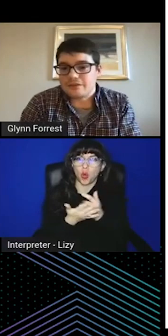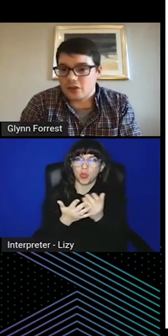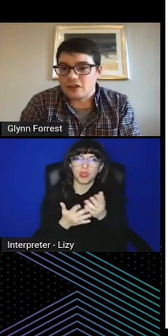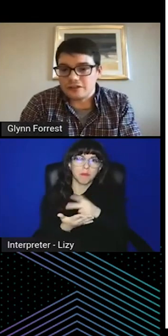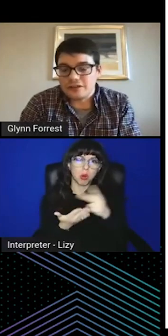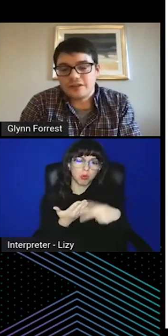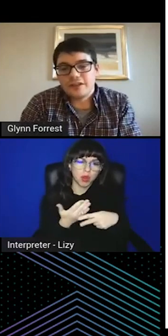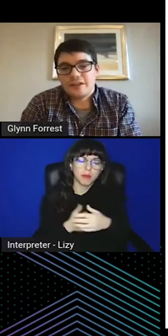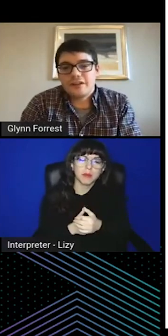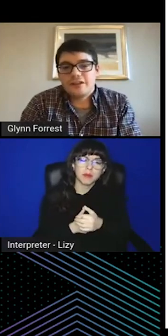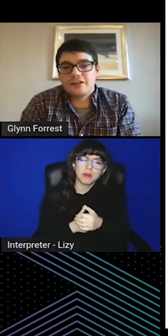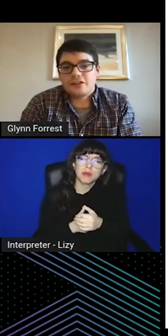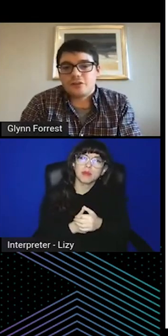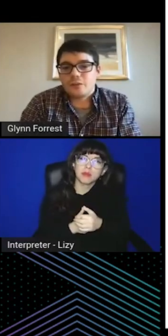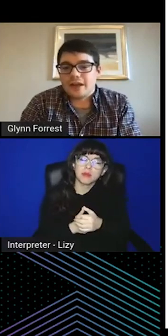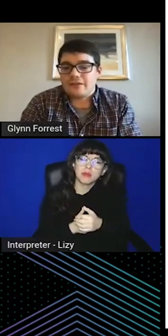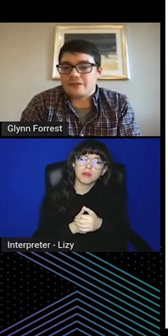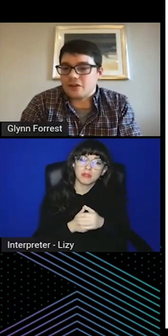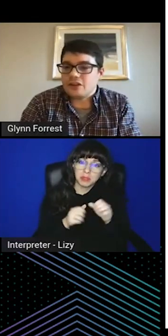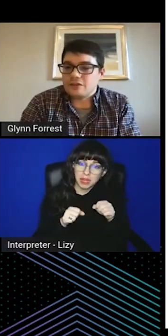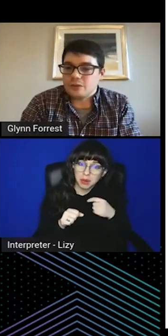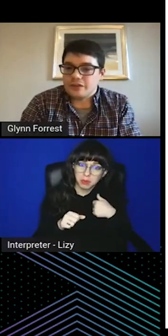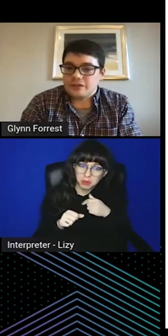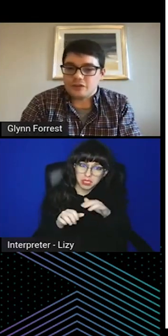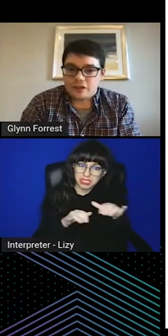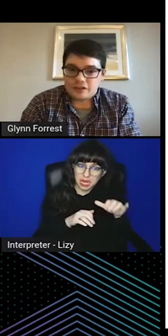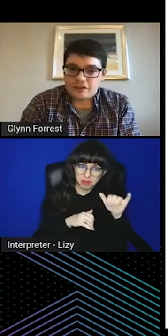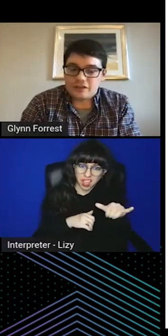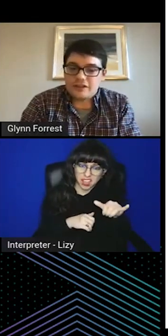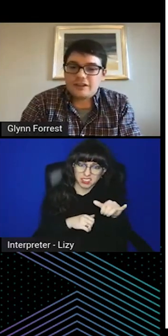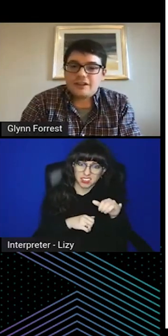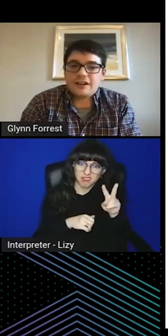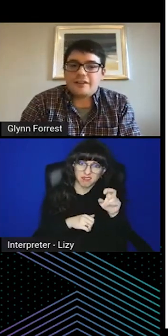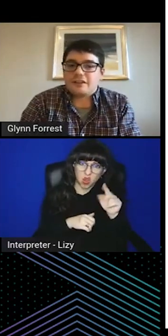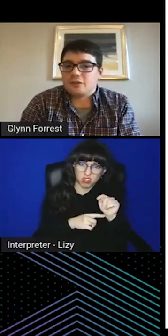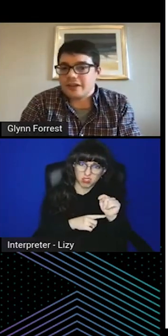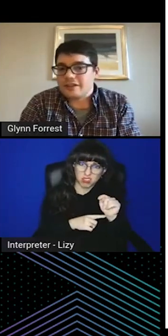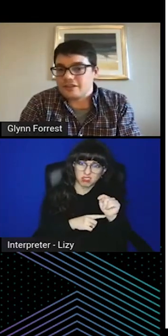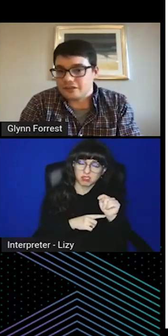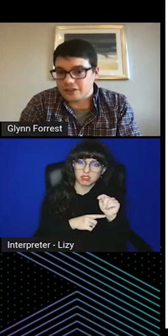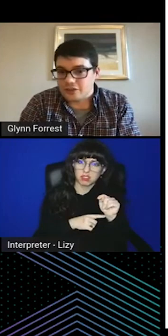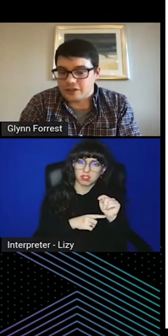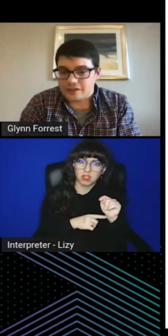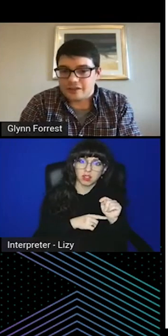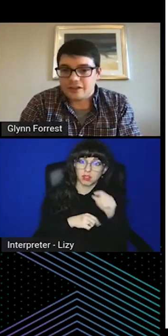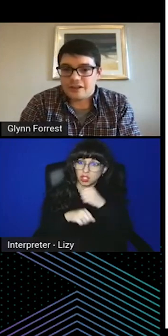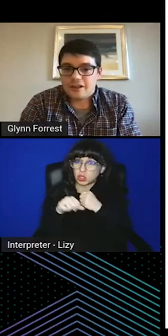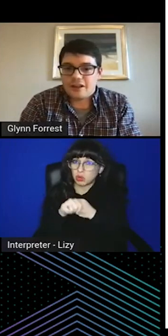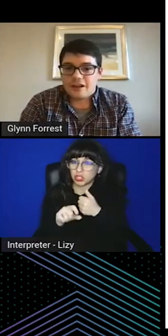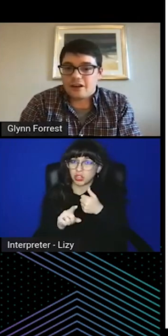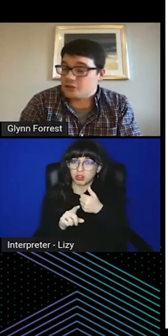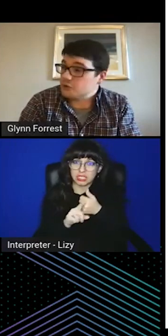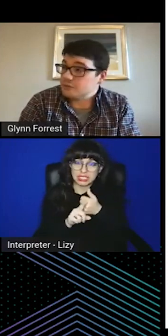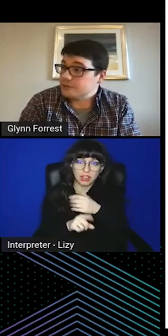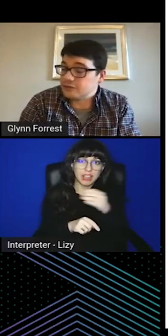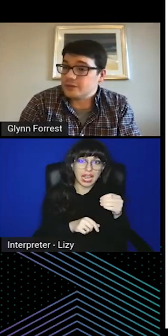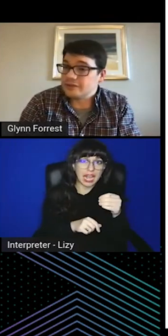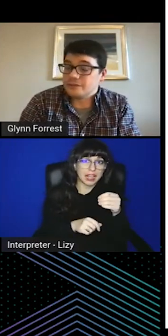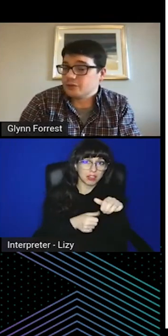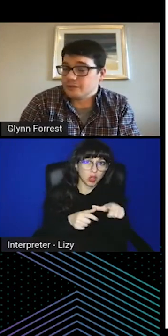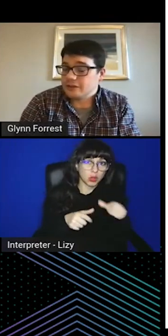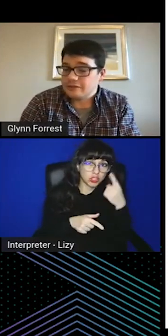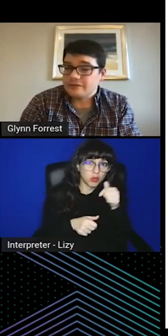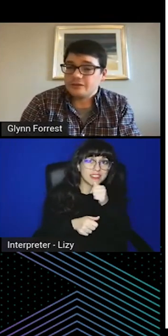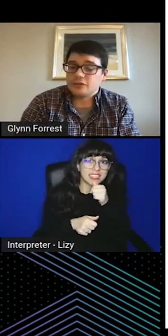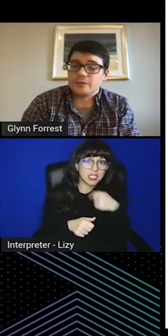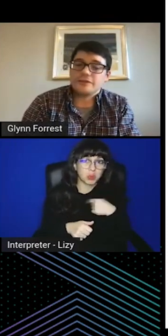typed vault? Couldn't we have a vault where the structure and the location of secrets are known before we even pull